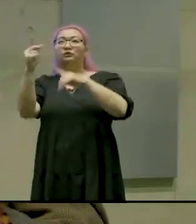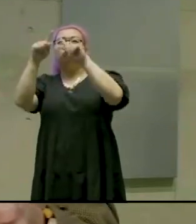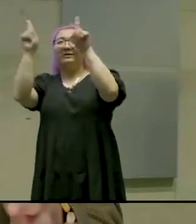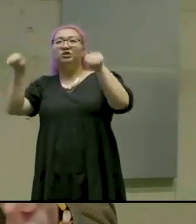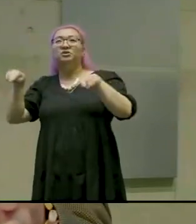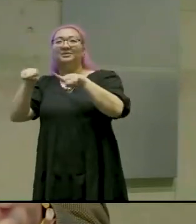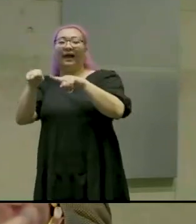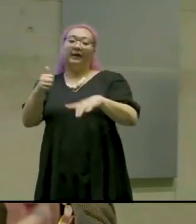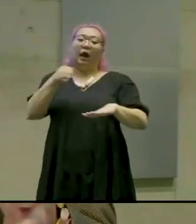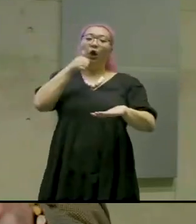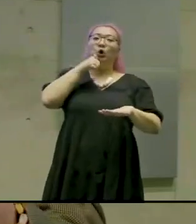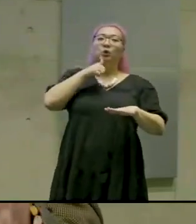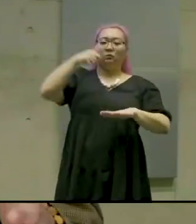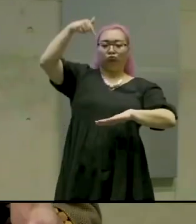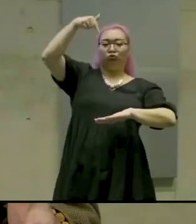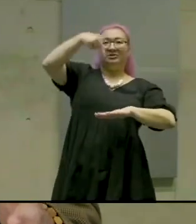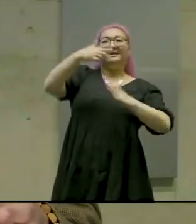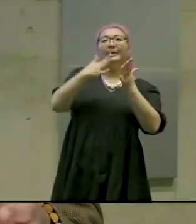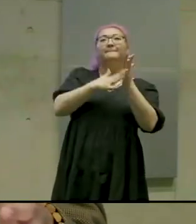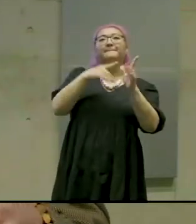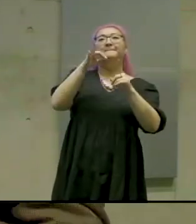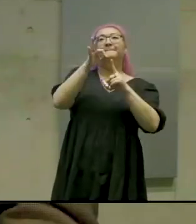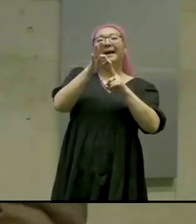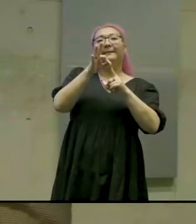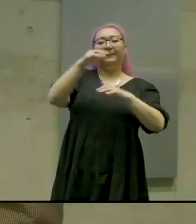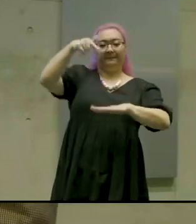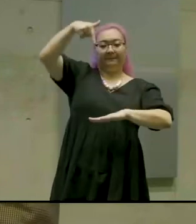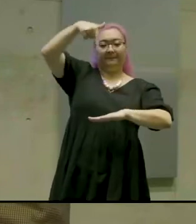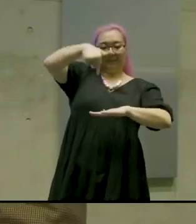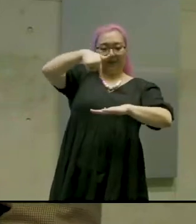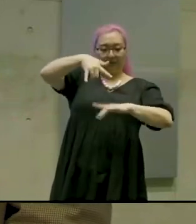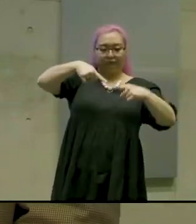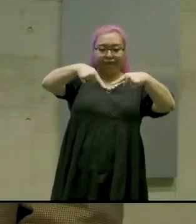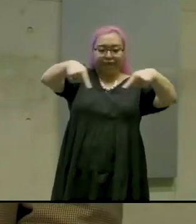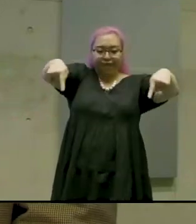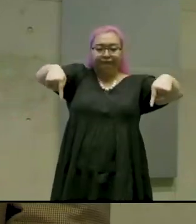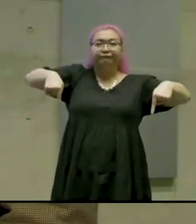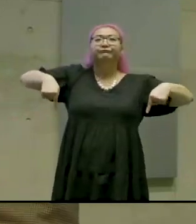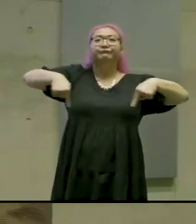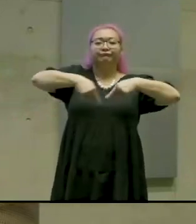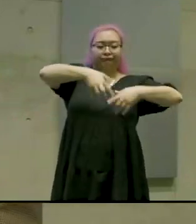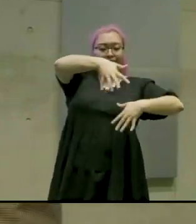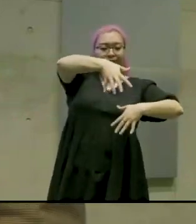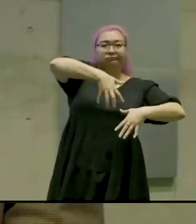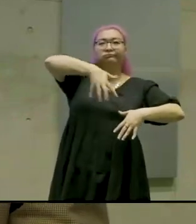the text and the narration. Yeah.